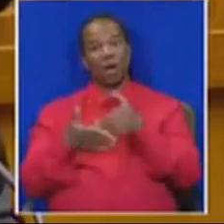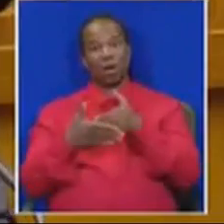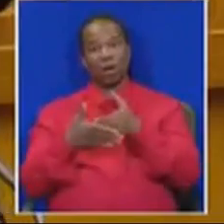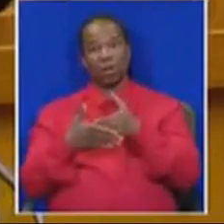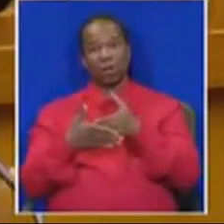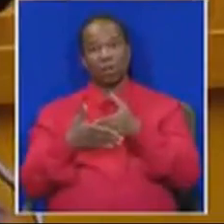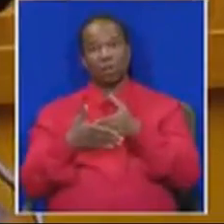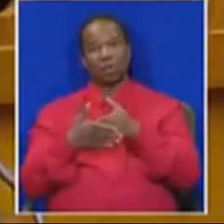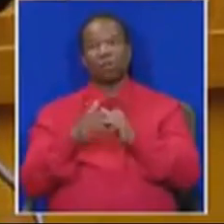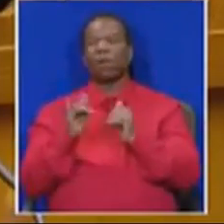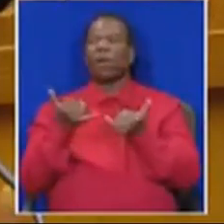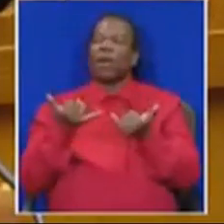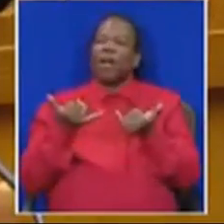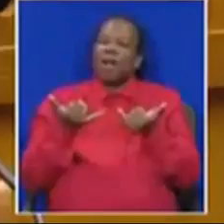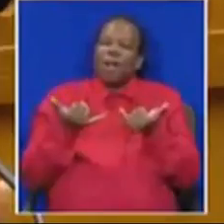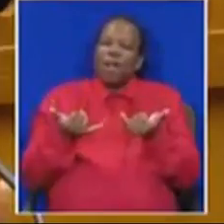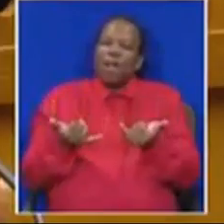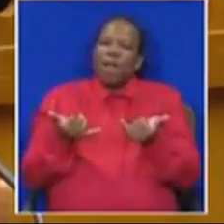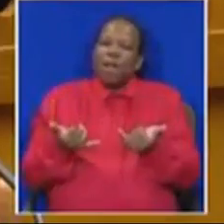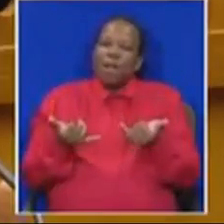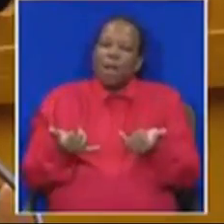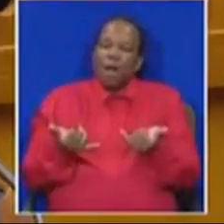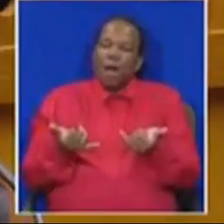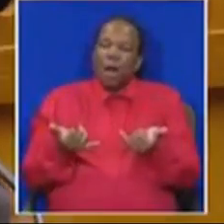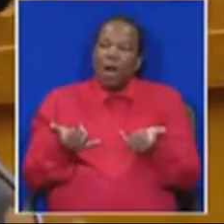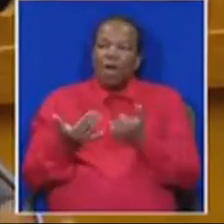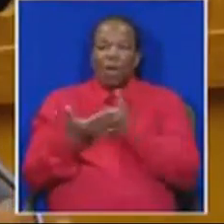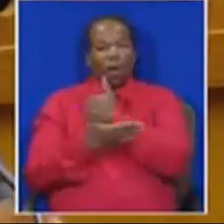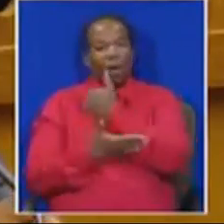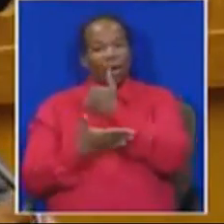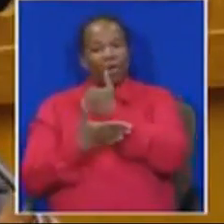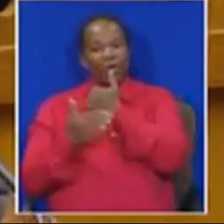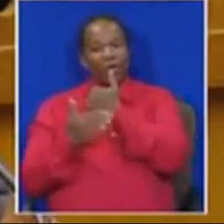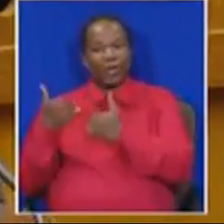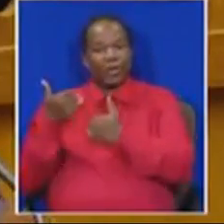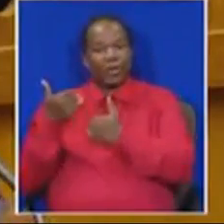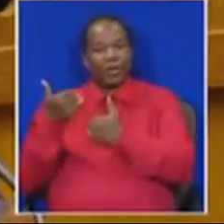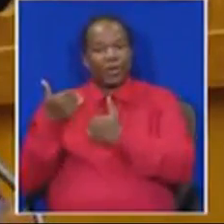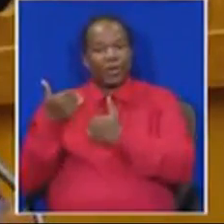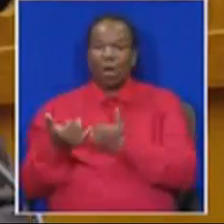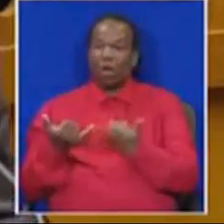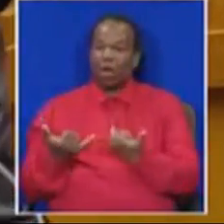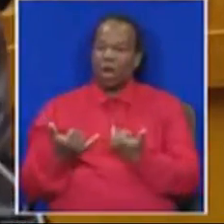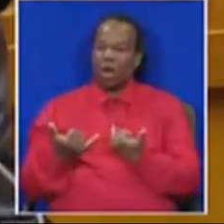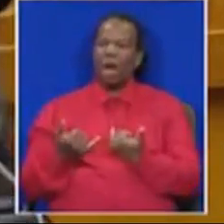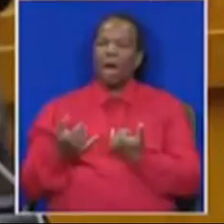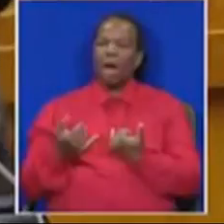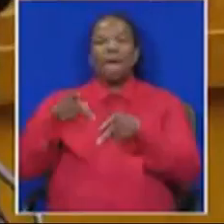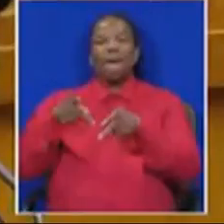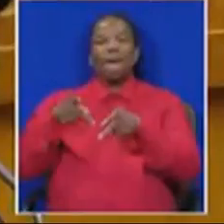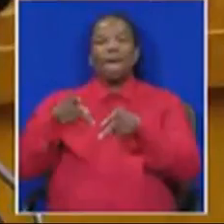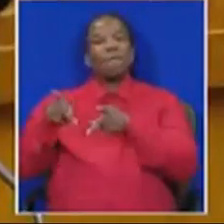we are at a moment in the history of our nation when the people, through their